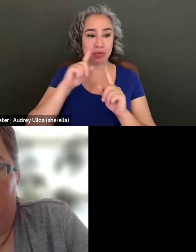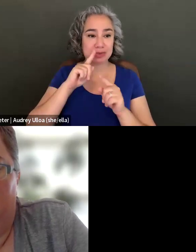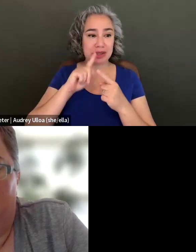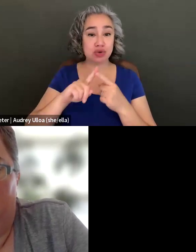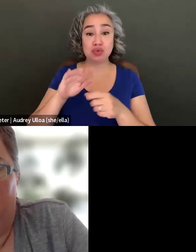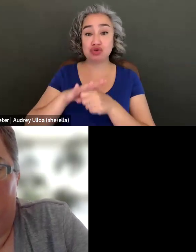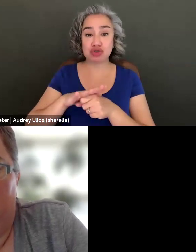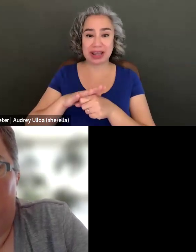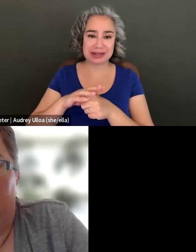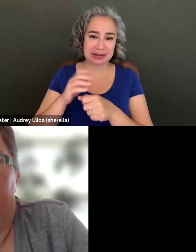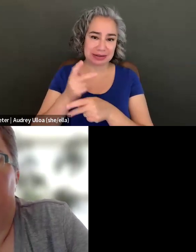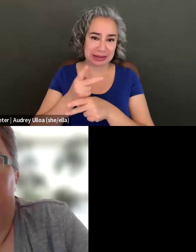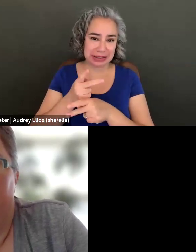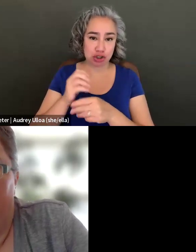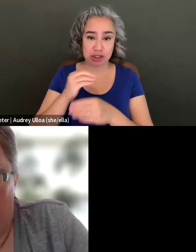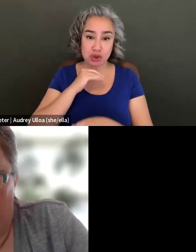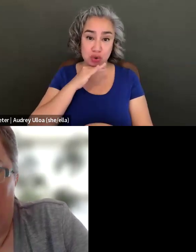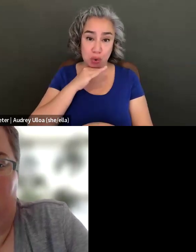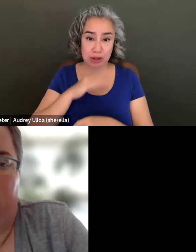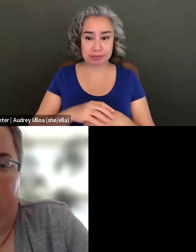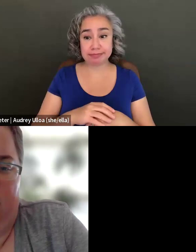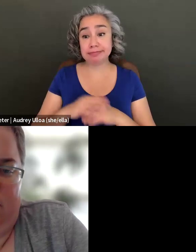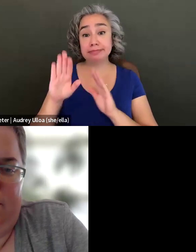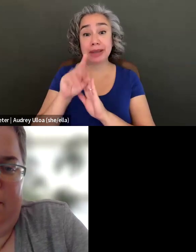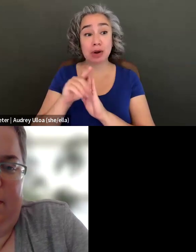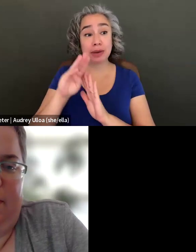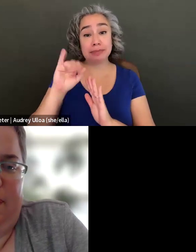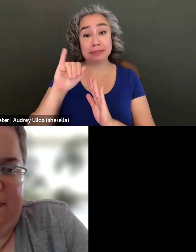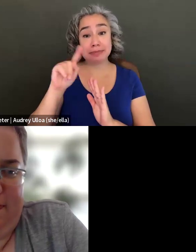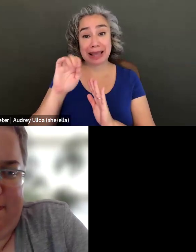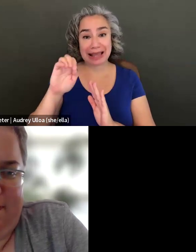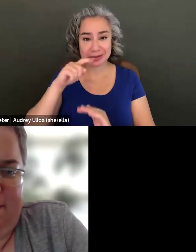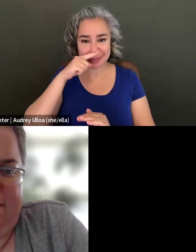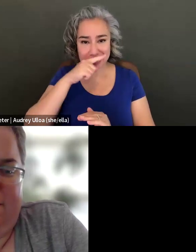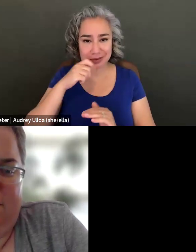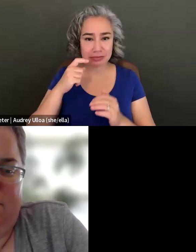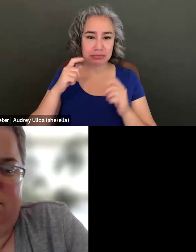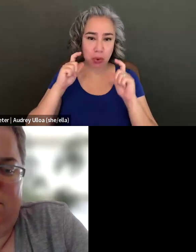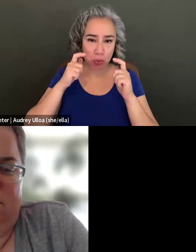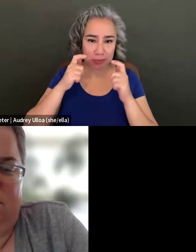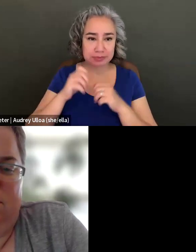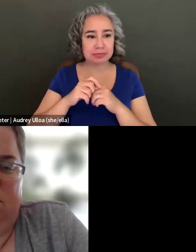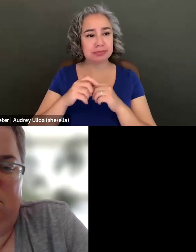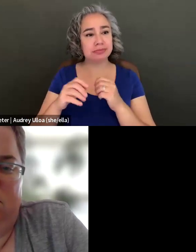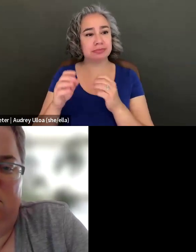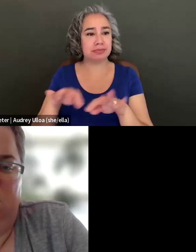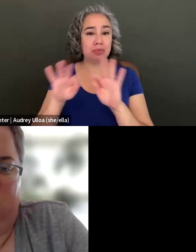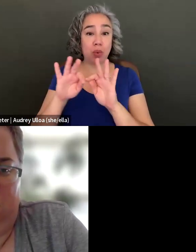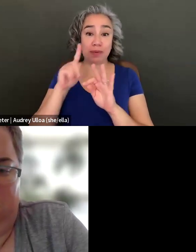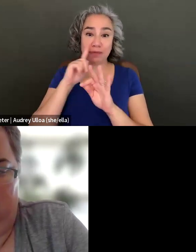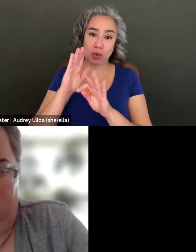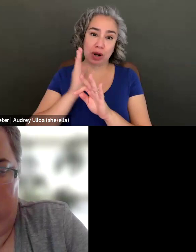soil. So for a little background, maize is vital to the US economy, food supply, and fuel. We